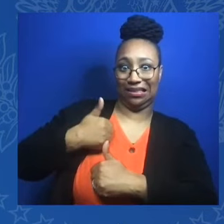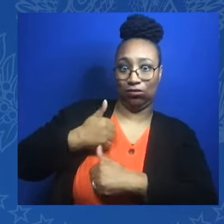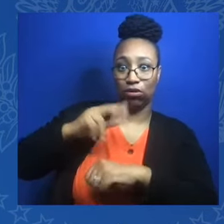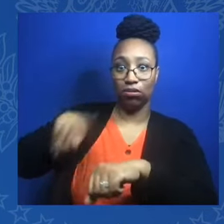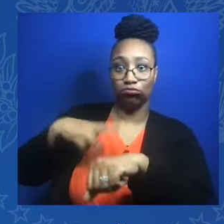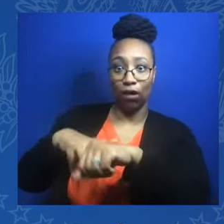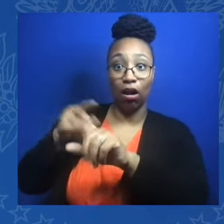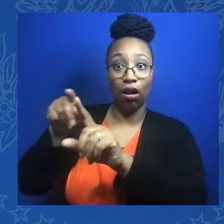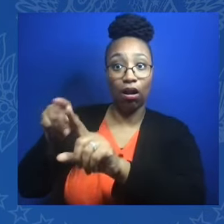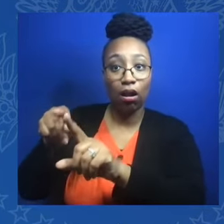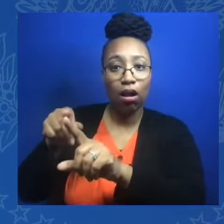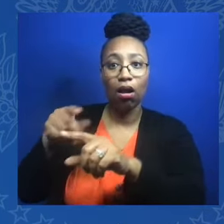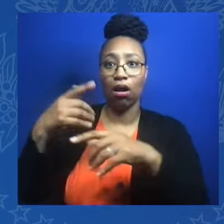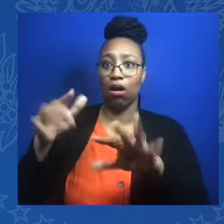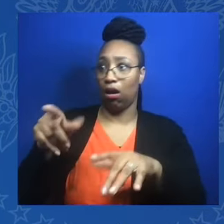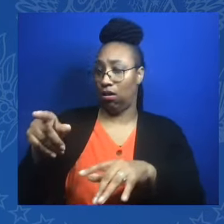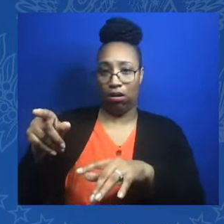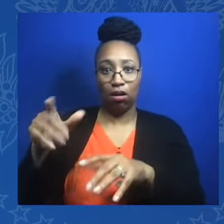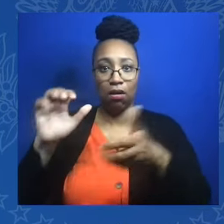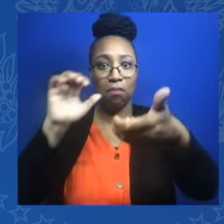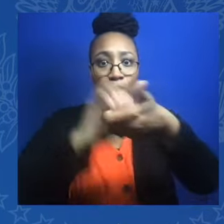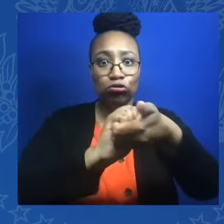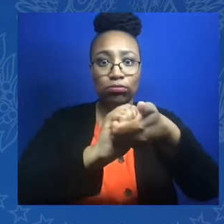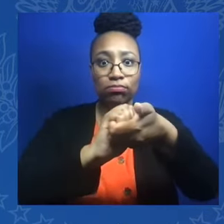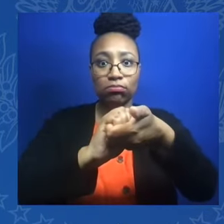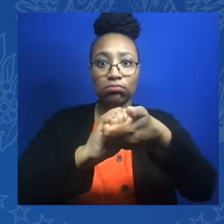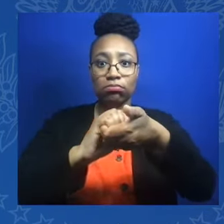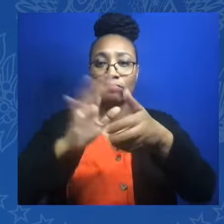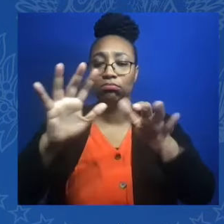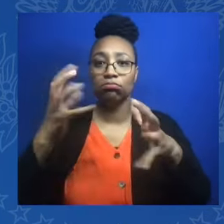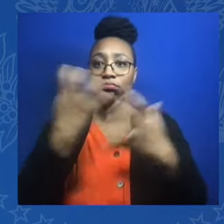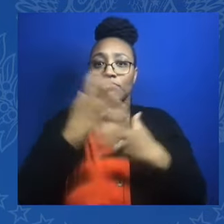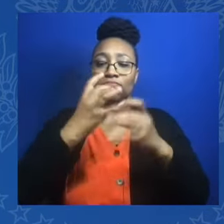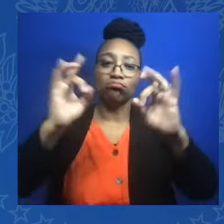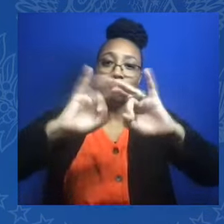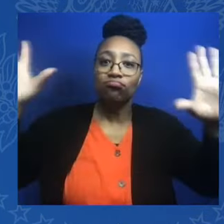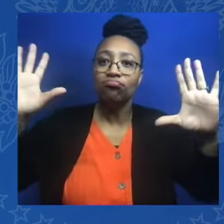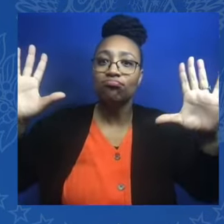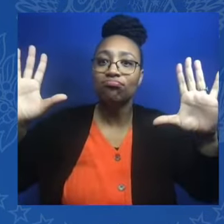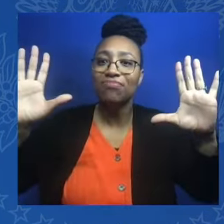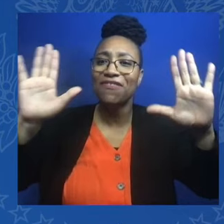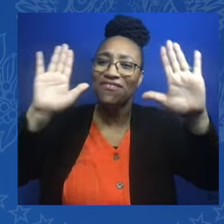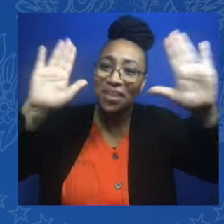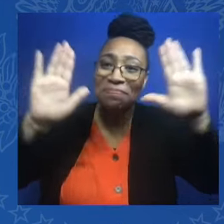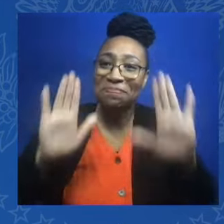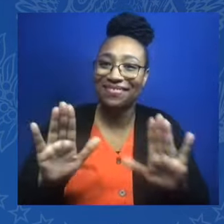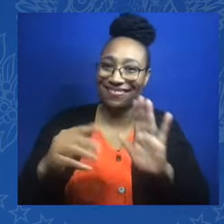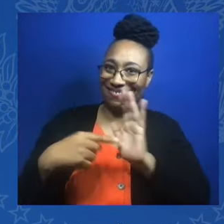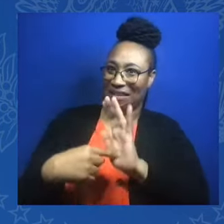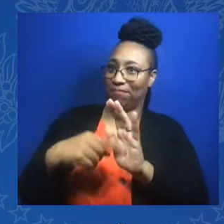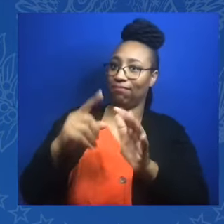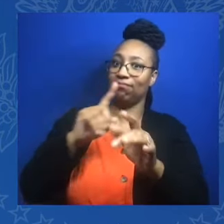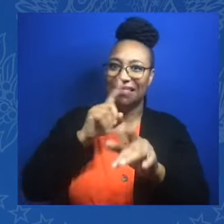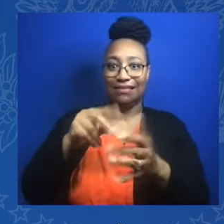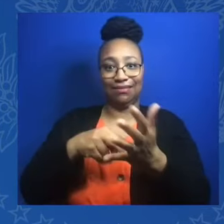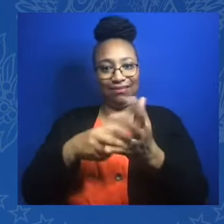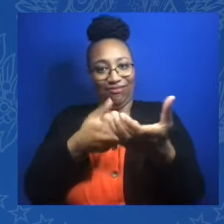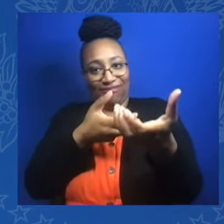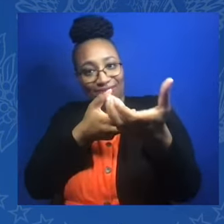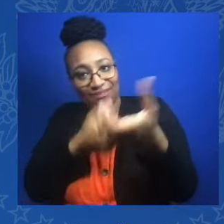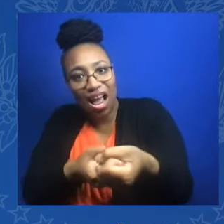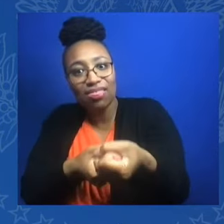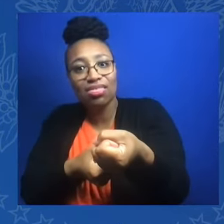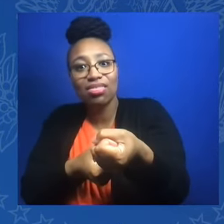exceptional. It is an incredible symbol of the faith we have in one another and the trust we place in each other's